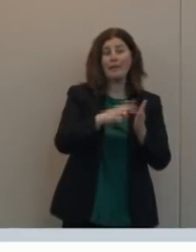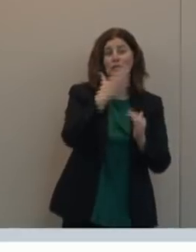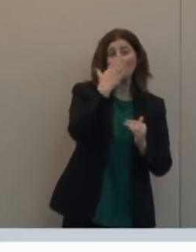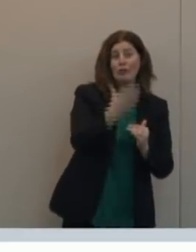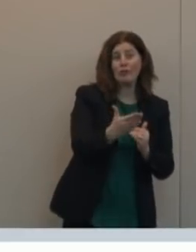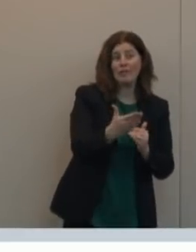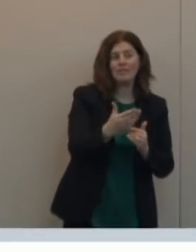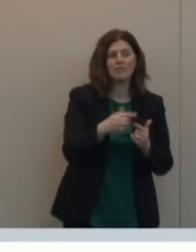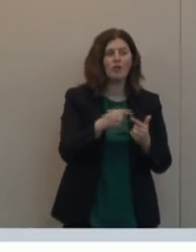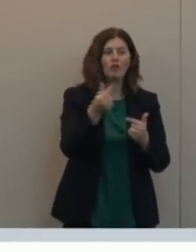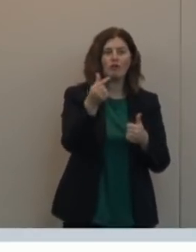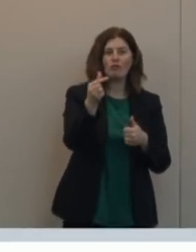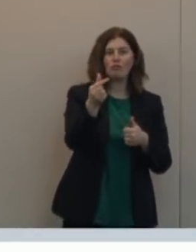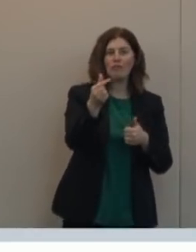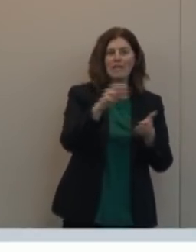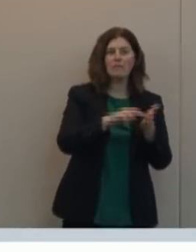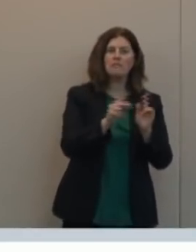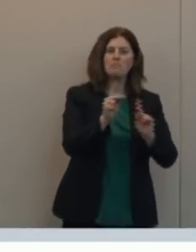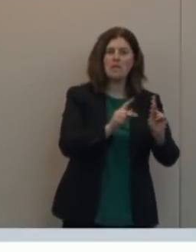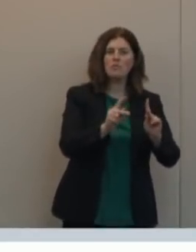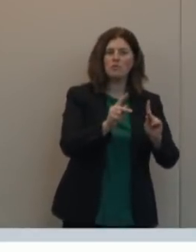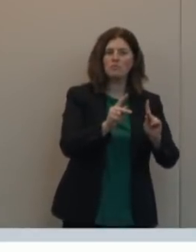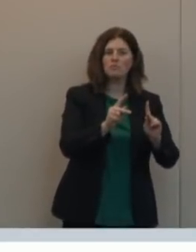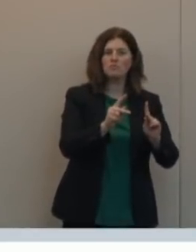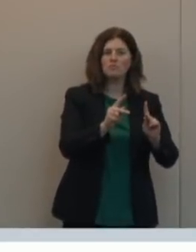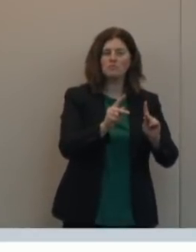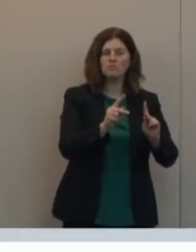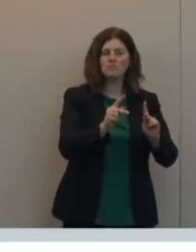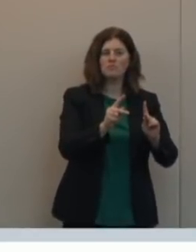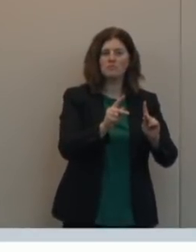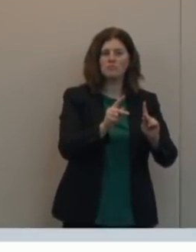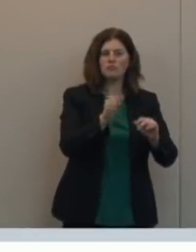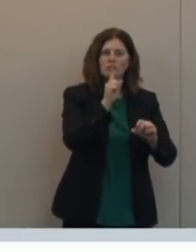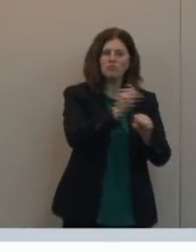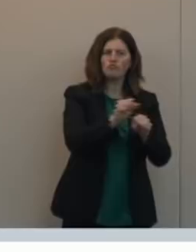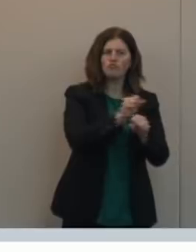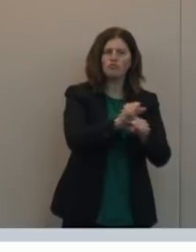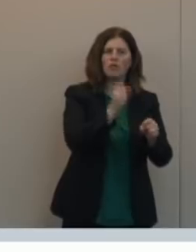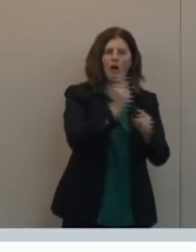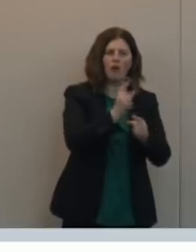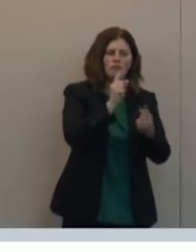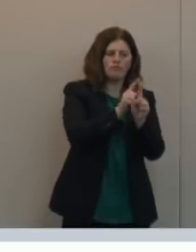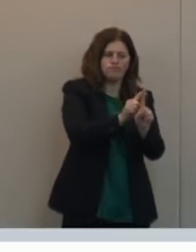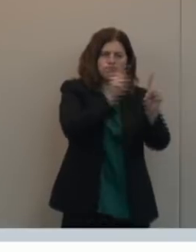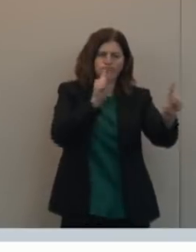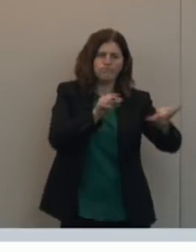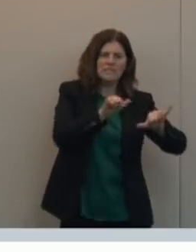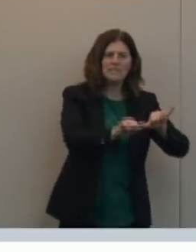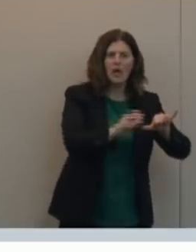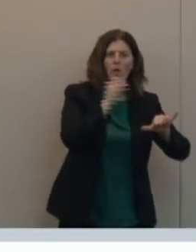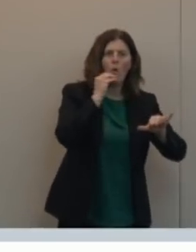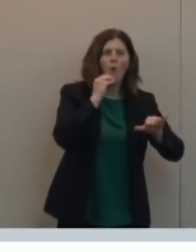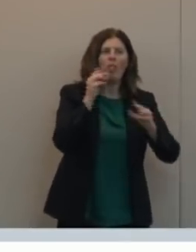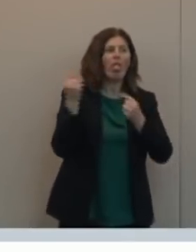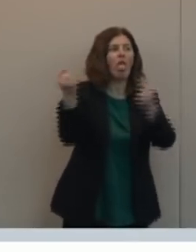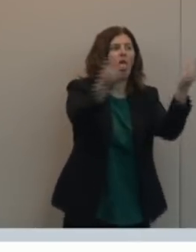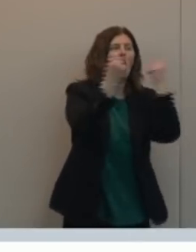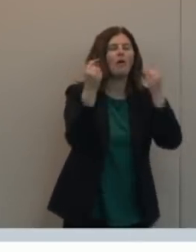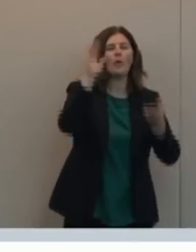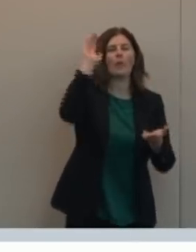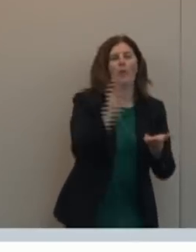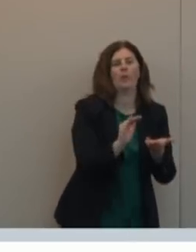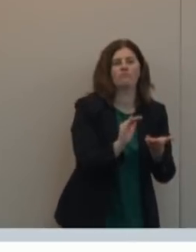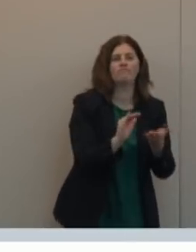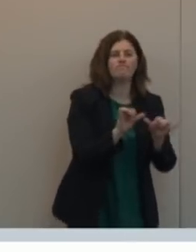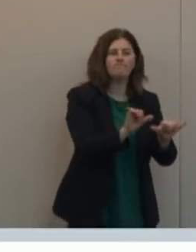that green means that people are making a much bigger decline in their mobility around the state. Again, this